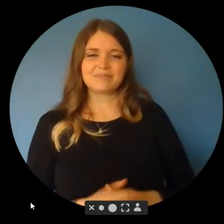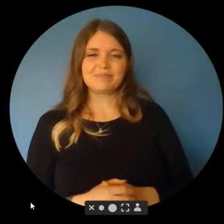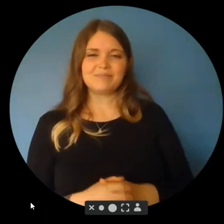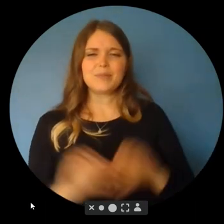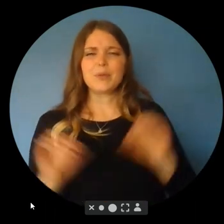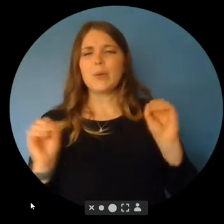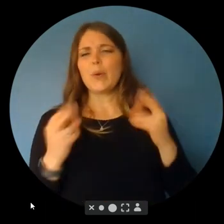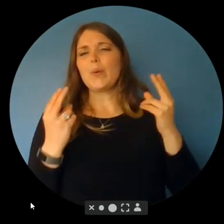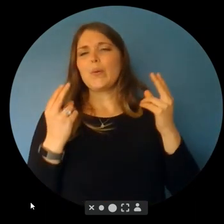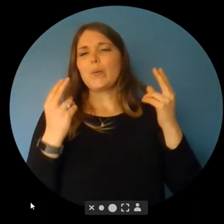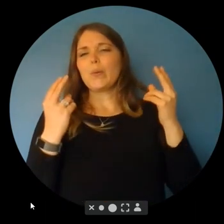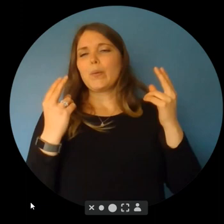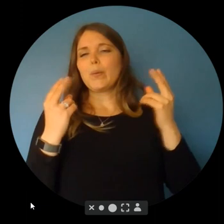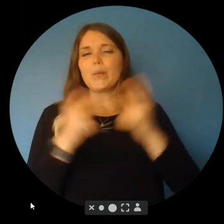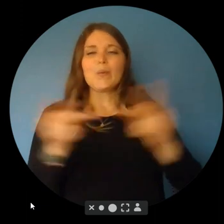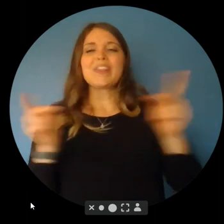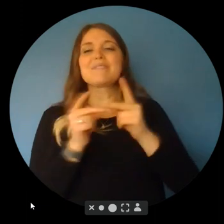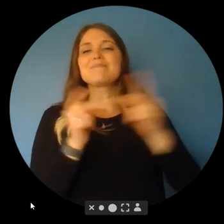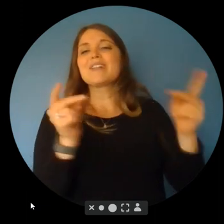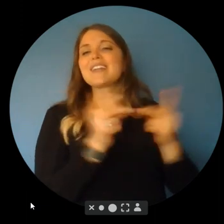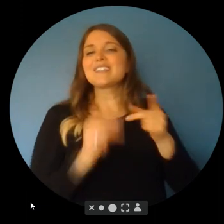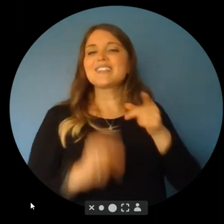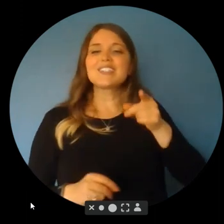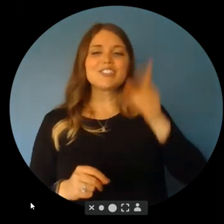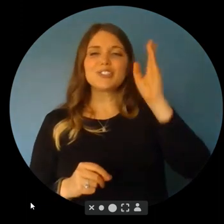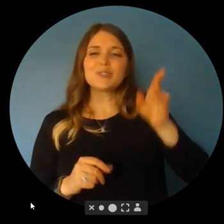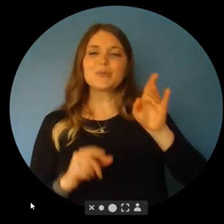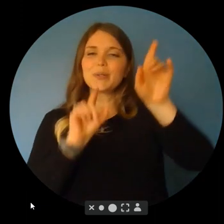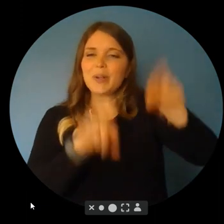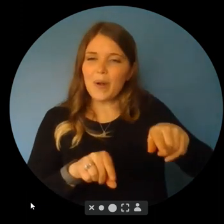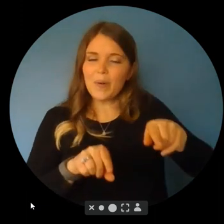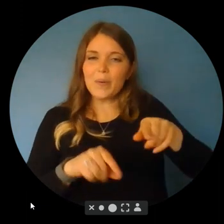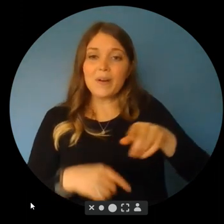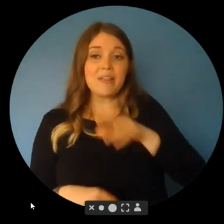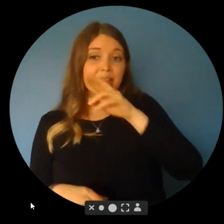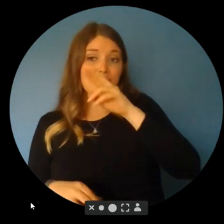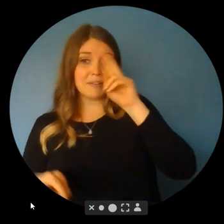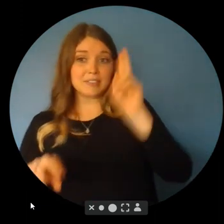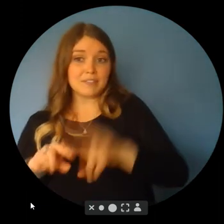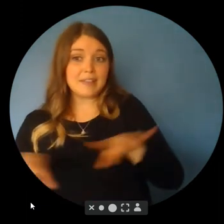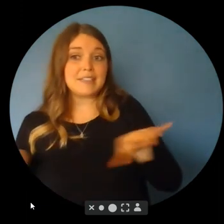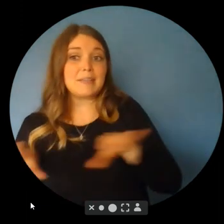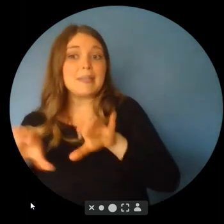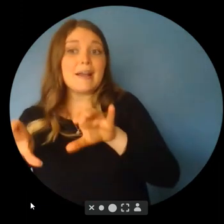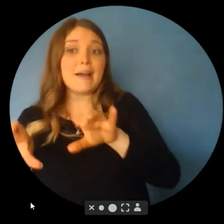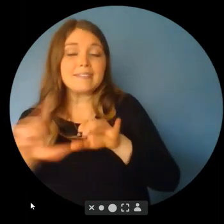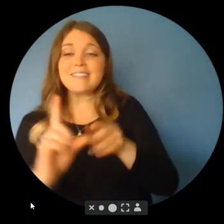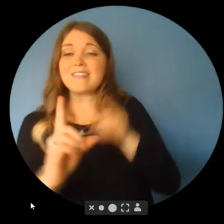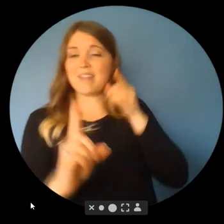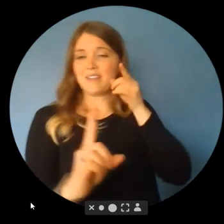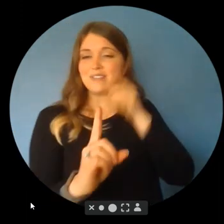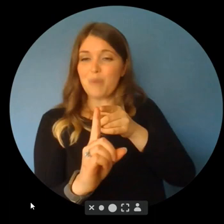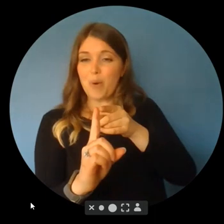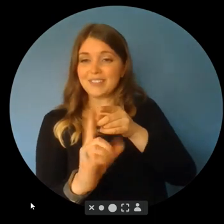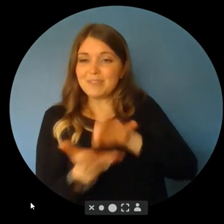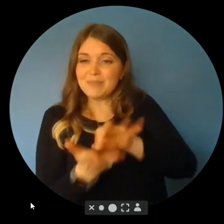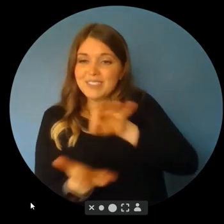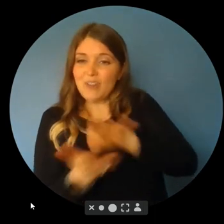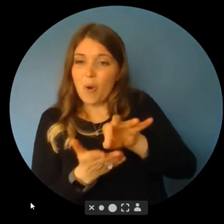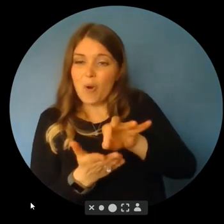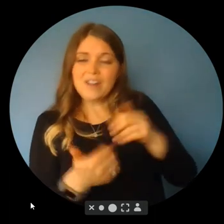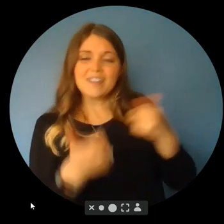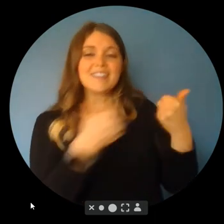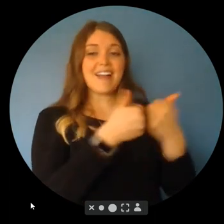Oh, the places you'll go, there is fun to be done. There are points to be scored, there are games to be